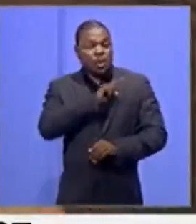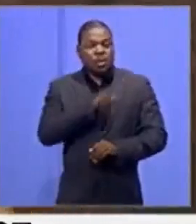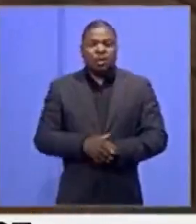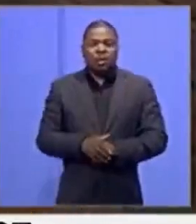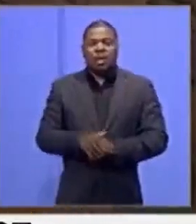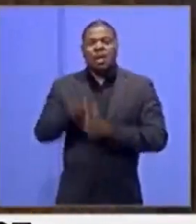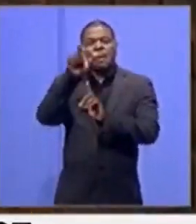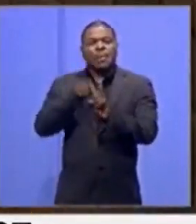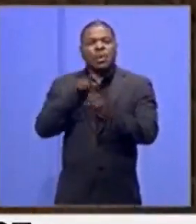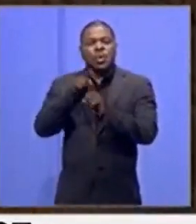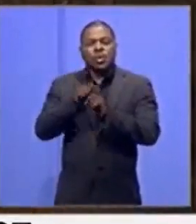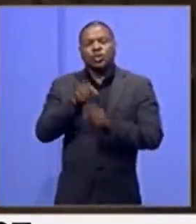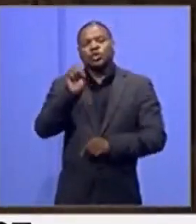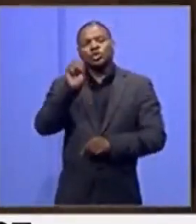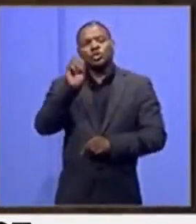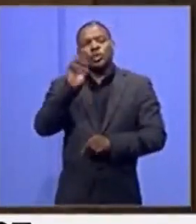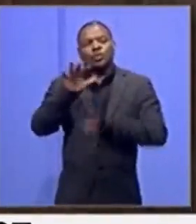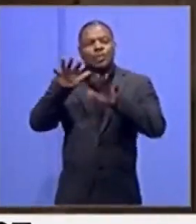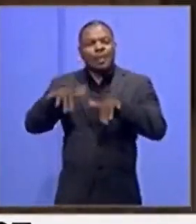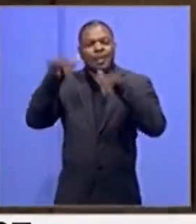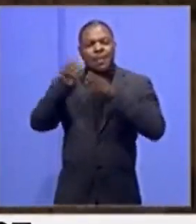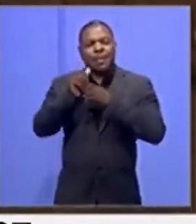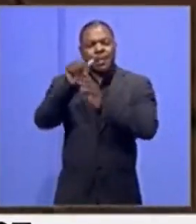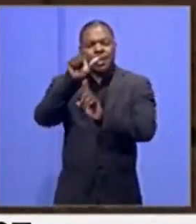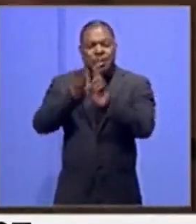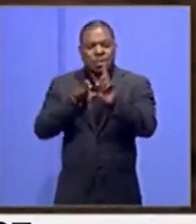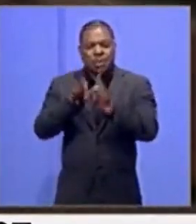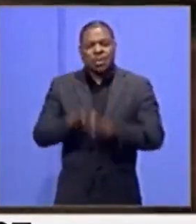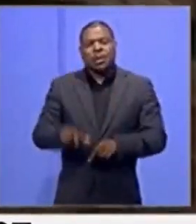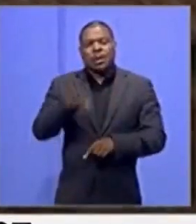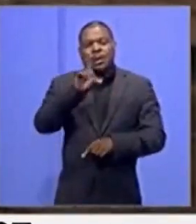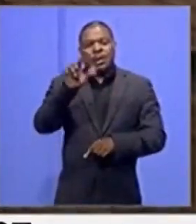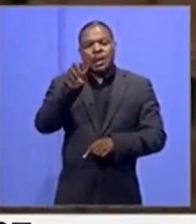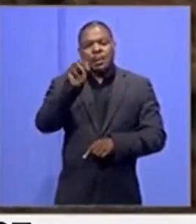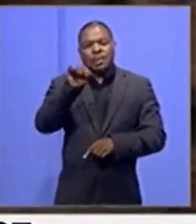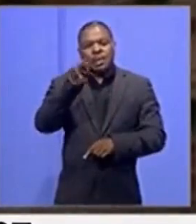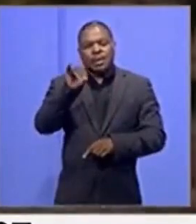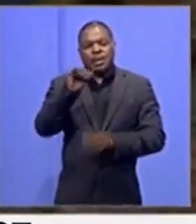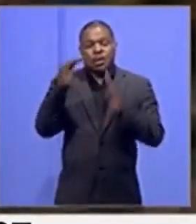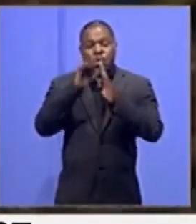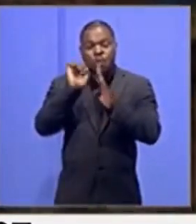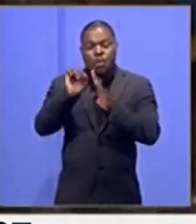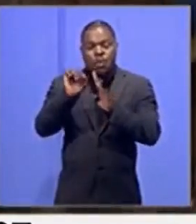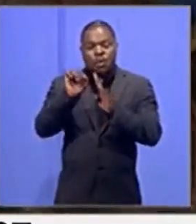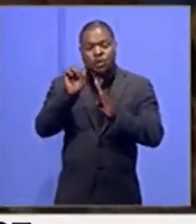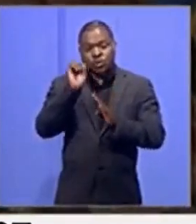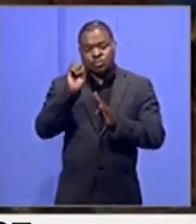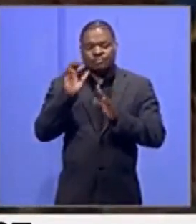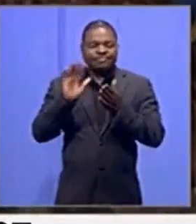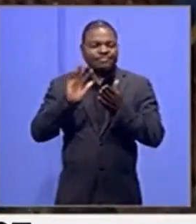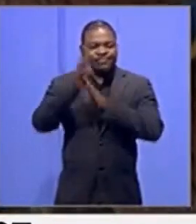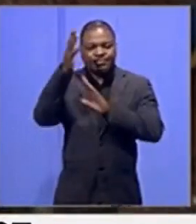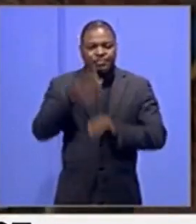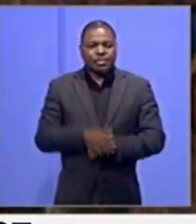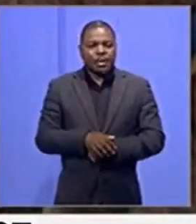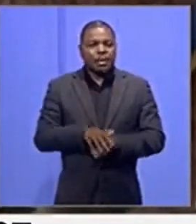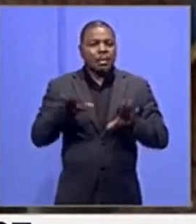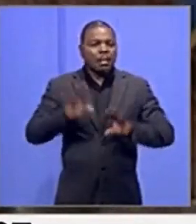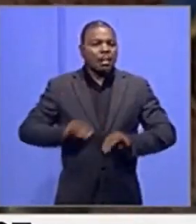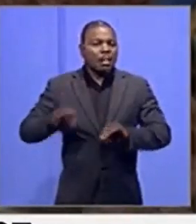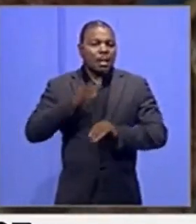la moetapele wa Soweto Parliament Nhlanhla Lux Dlamini ka Pimville Soweto le hlaselwe. Go na le ditatofatso tša gore legae